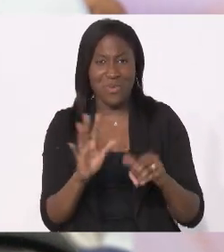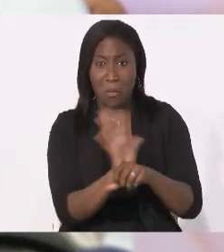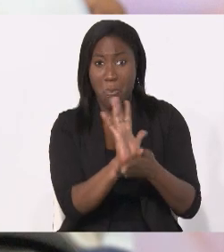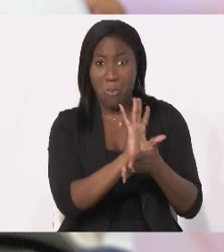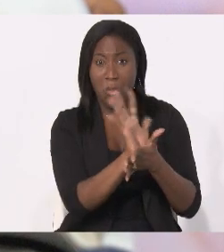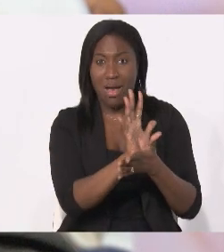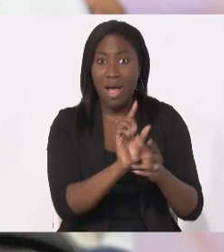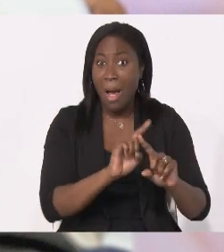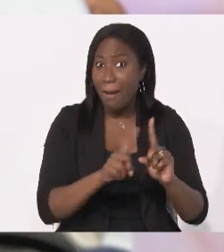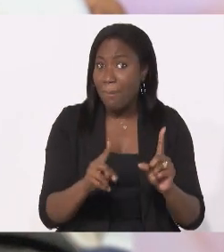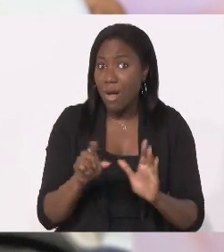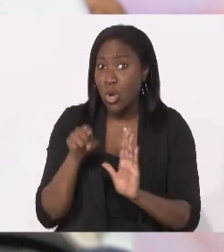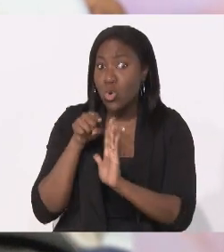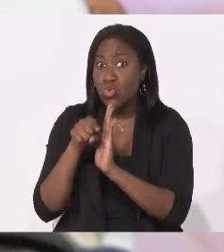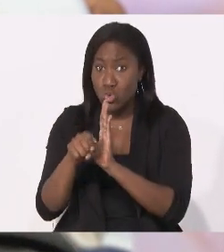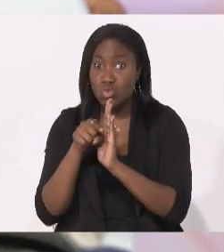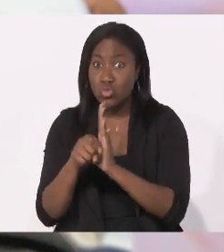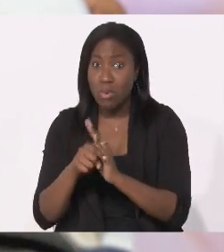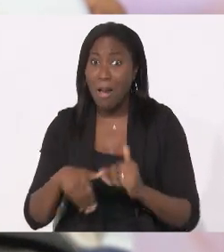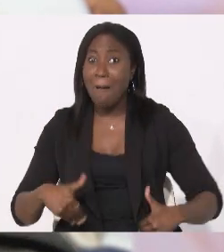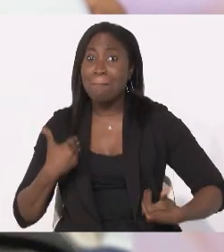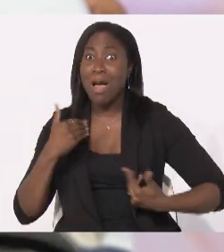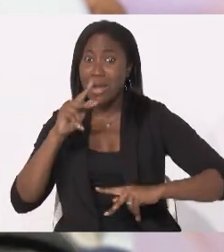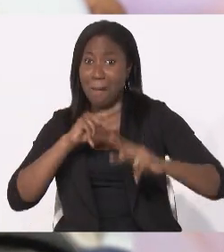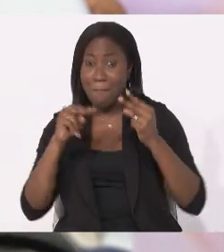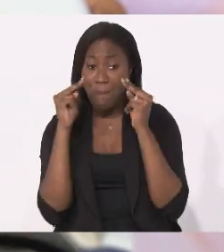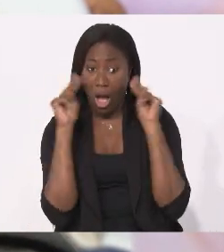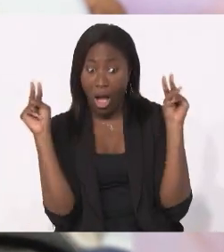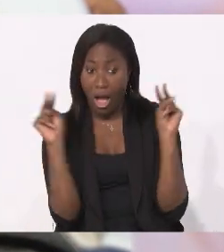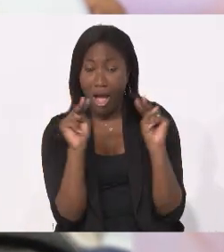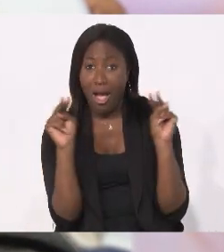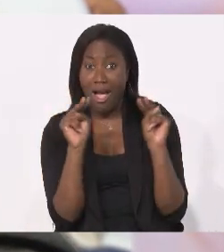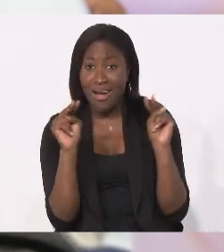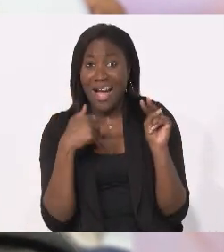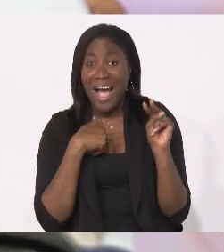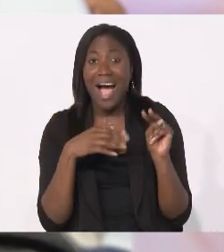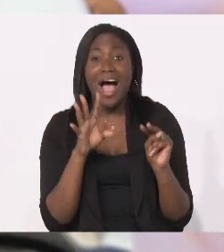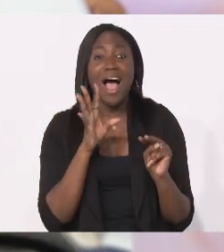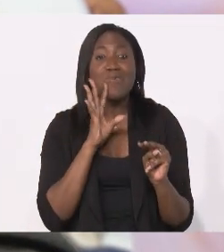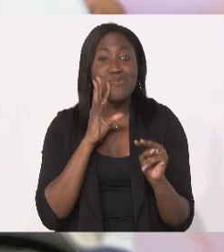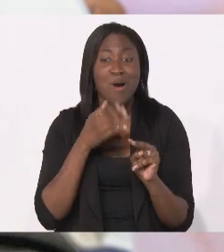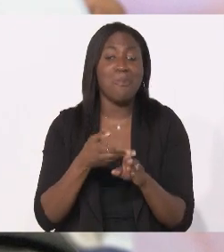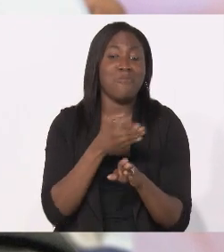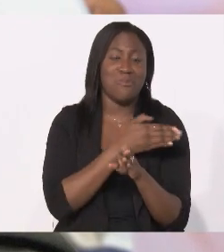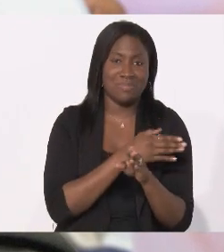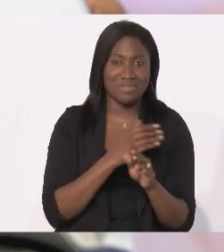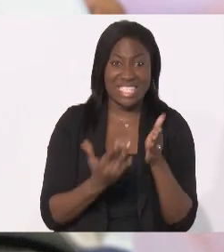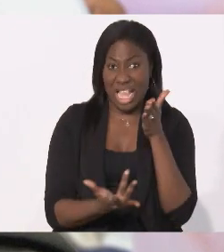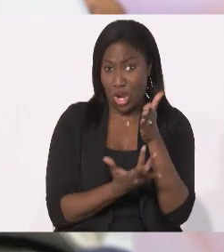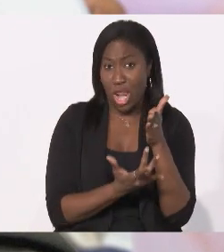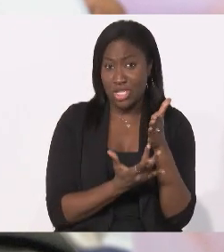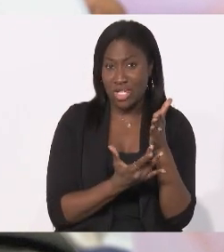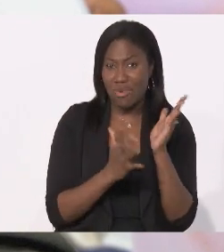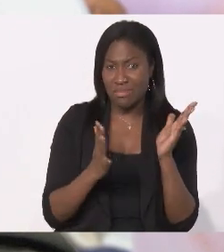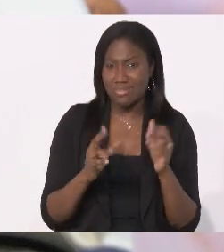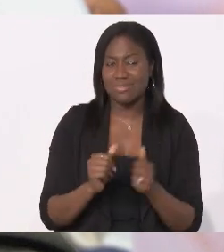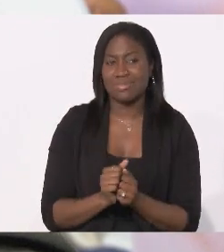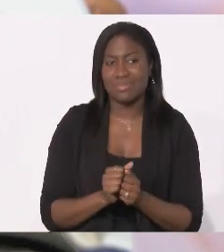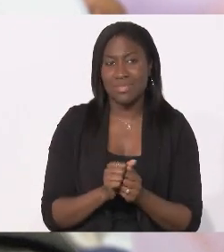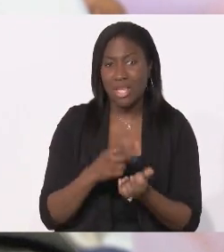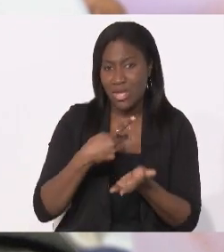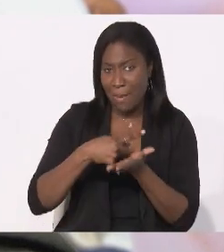online views on YouTube. A lot of views, and I was talking to Errol earlier, the technology, you actually paying for a